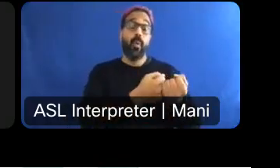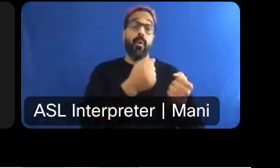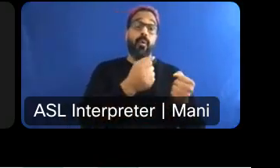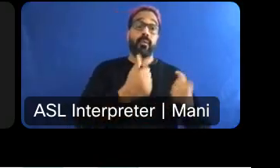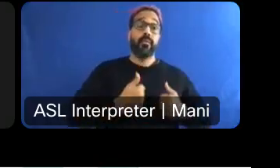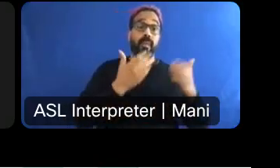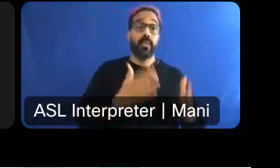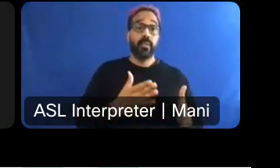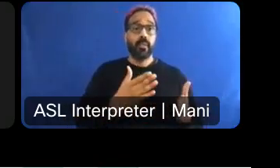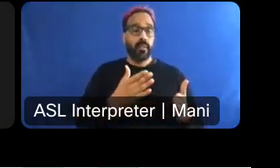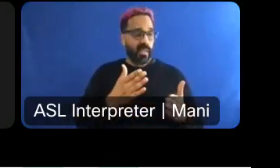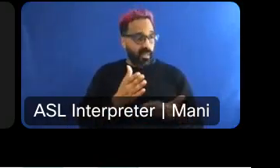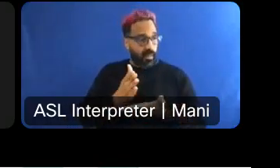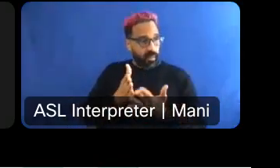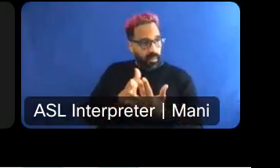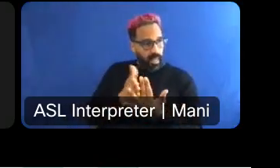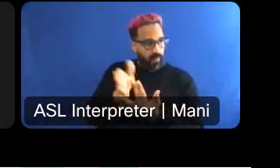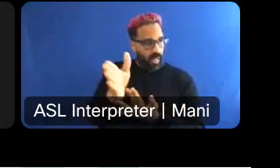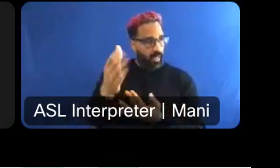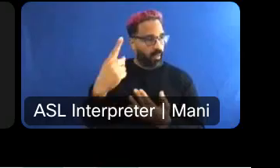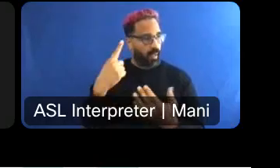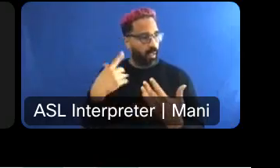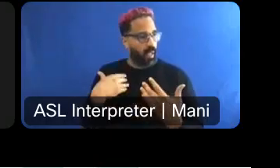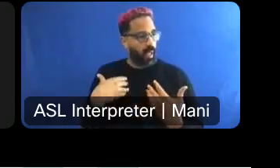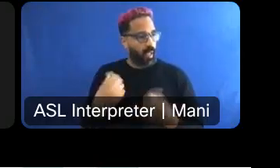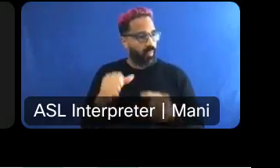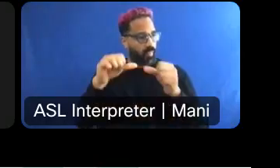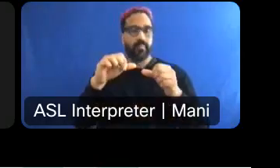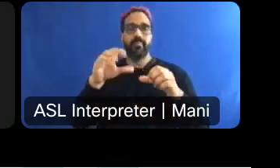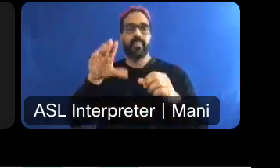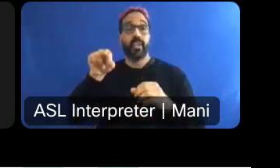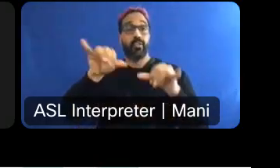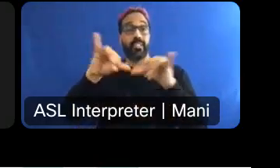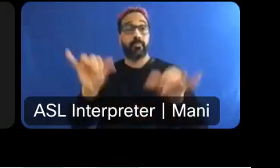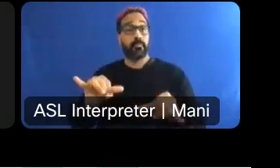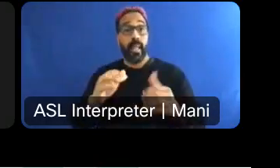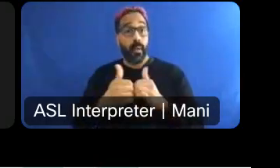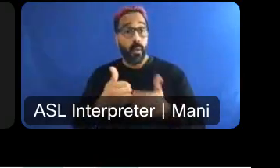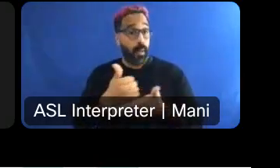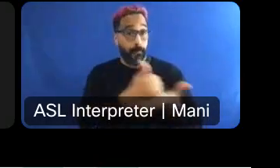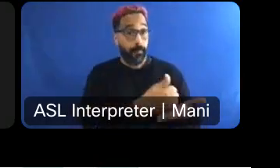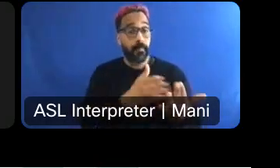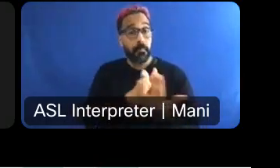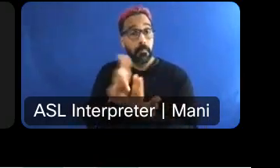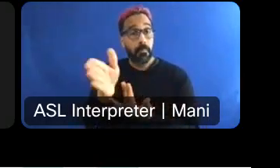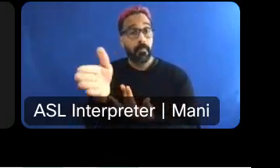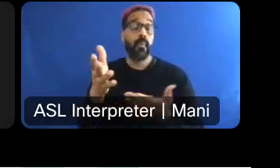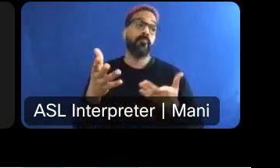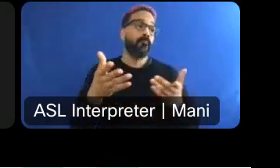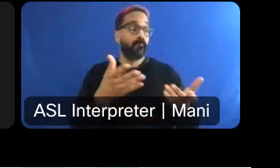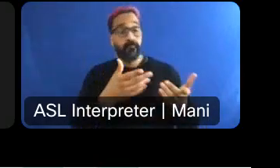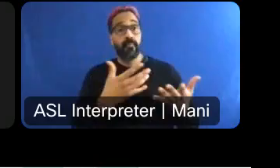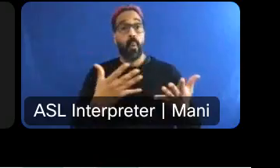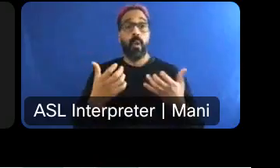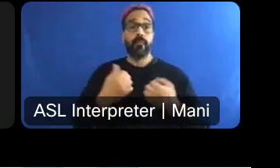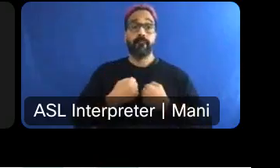healthcare system. This can come in many forms where an advocate can support a survivor's decision to share that there may be a